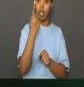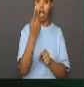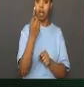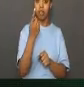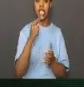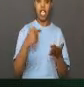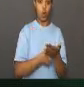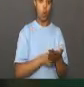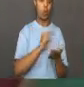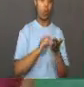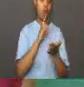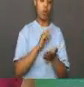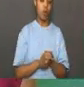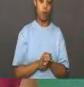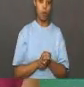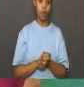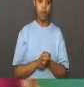of glucose.